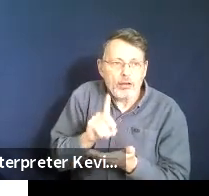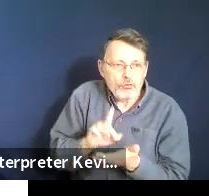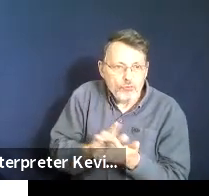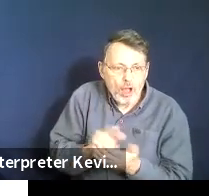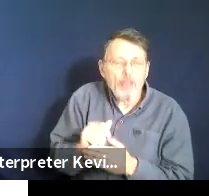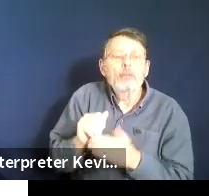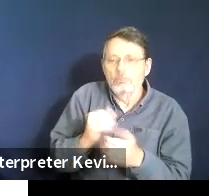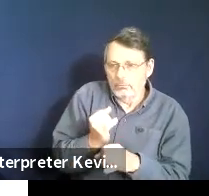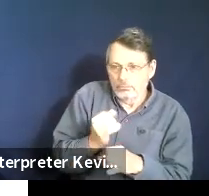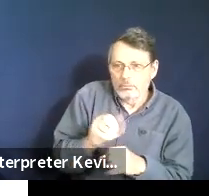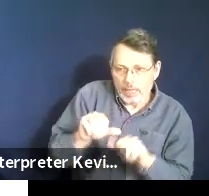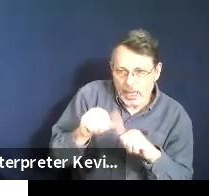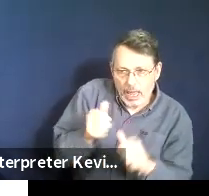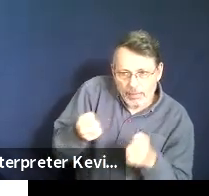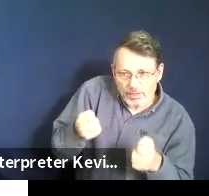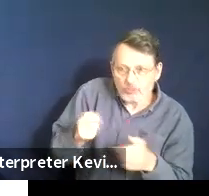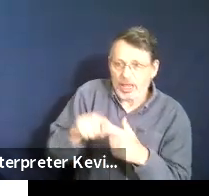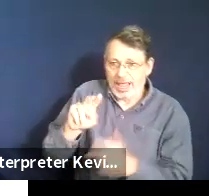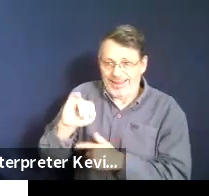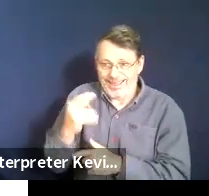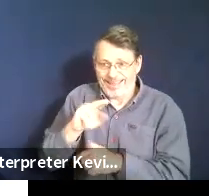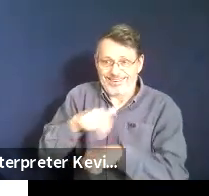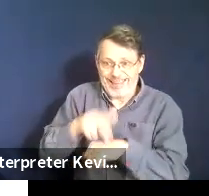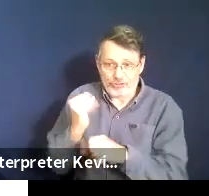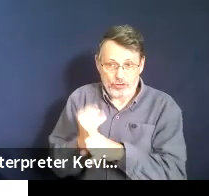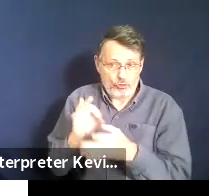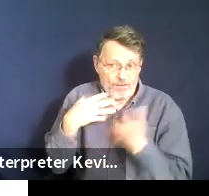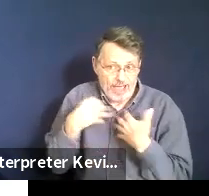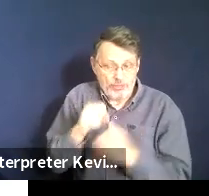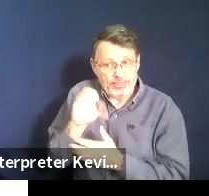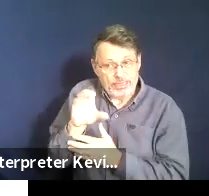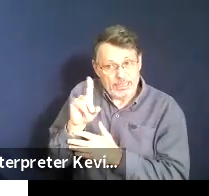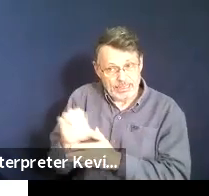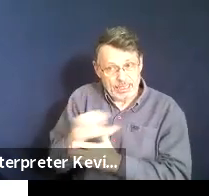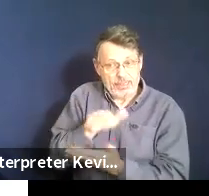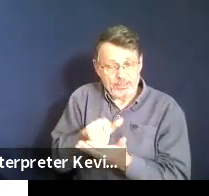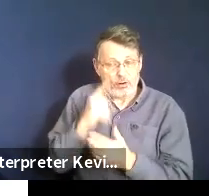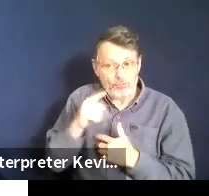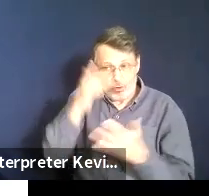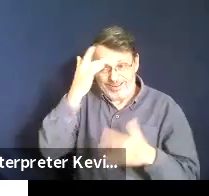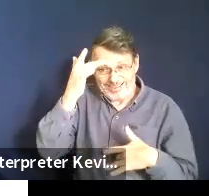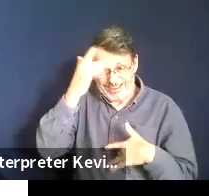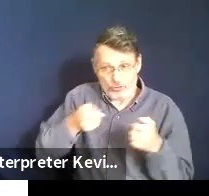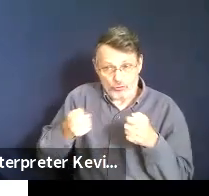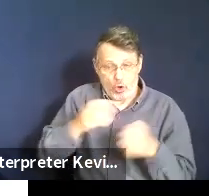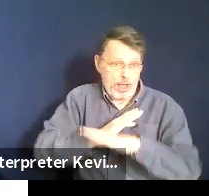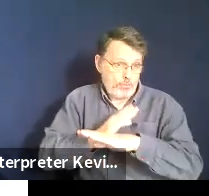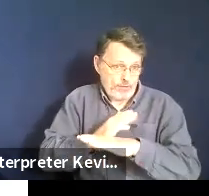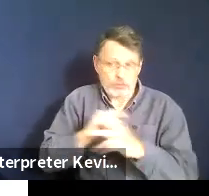National Institute of Health, the CDC, Center for Disease Control and Prevention,